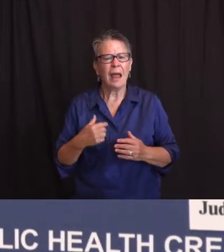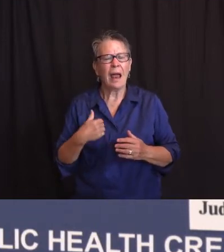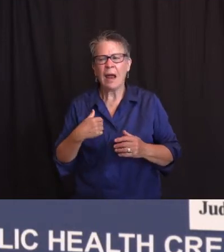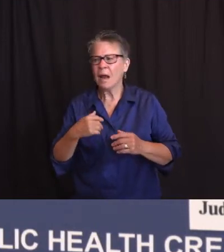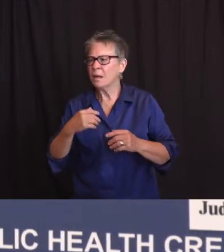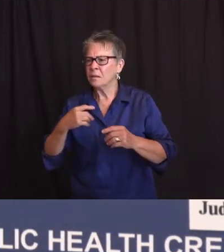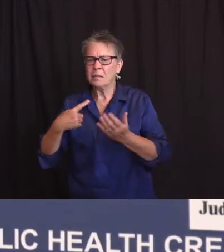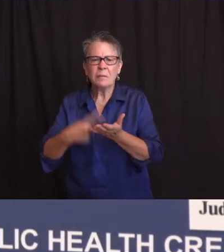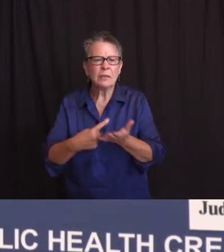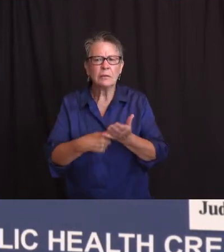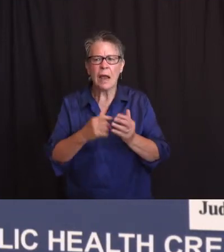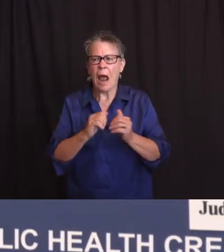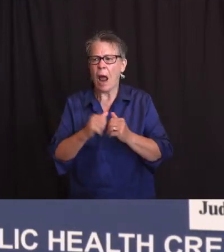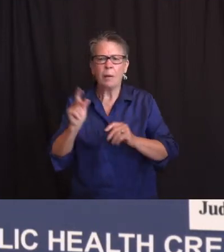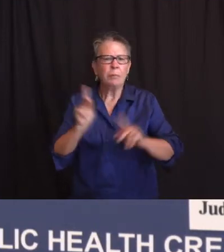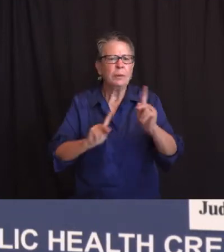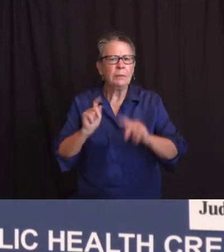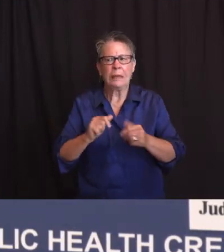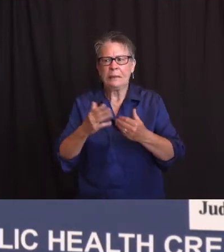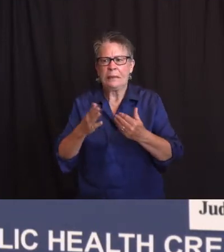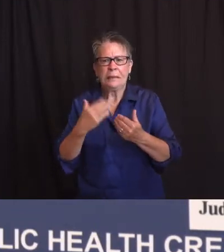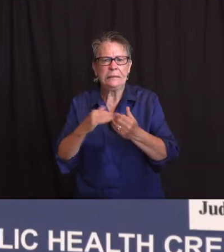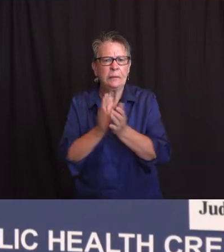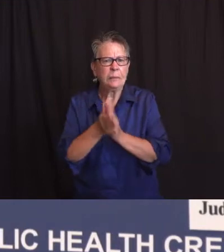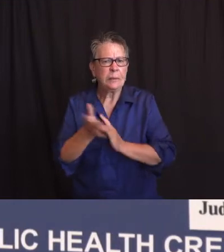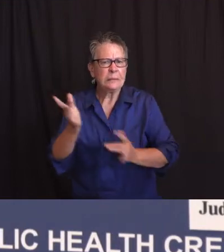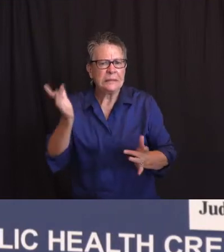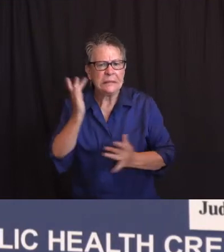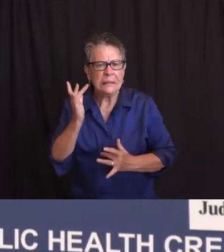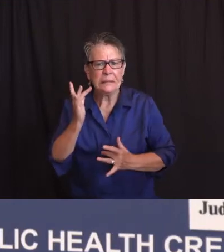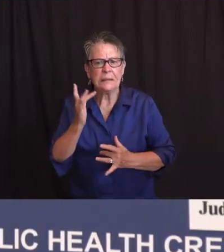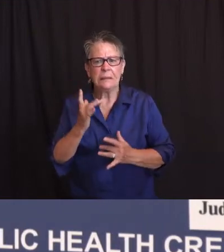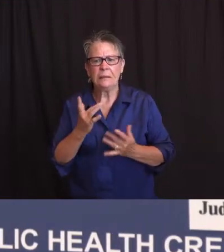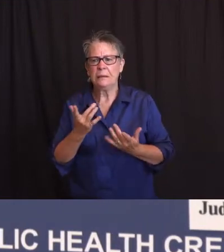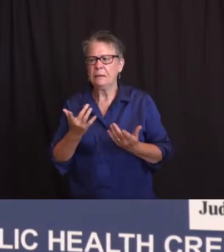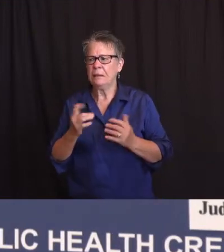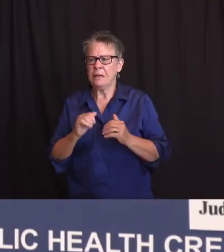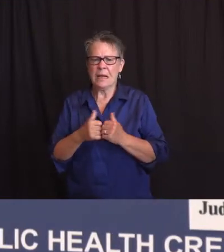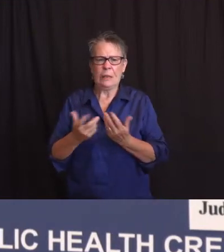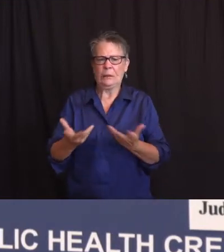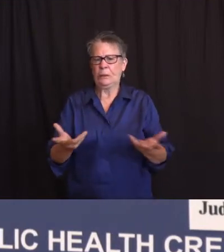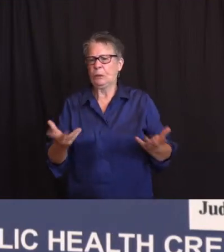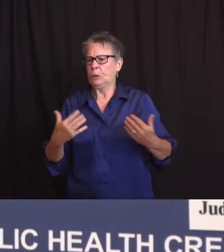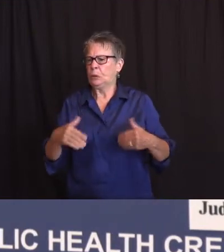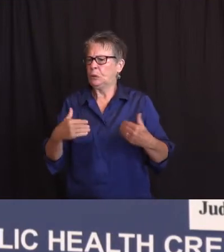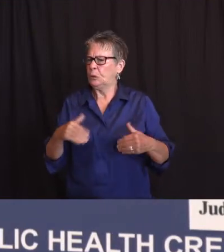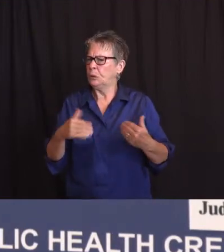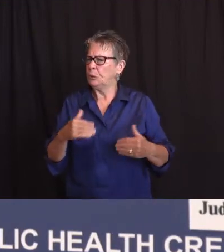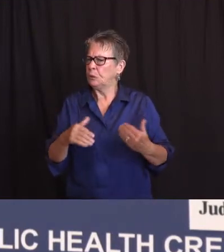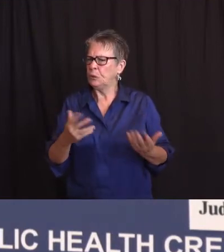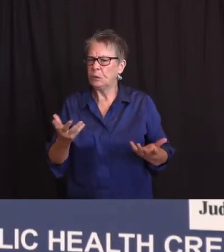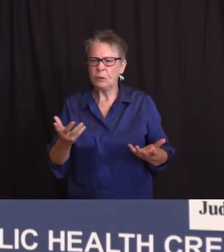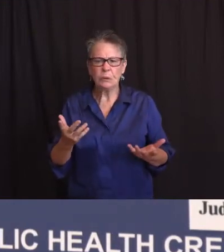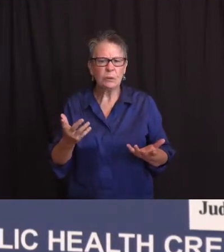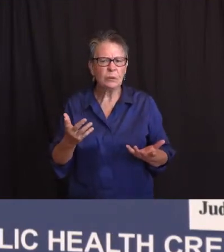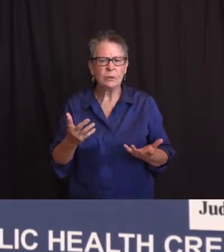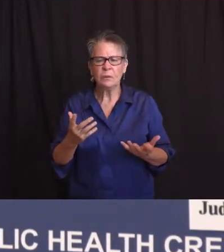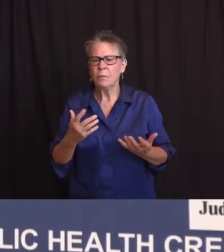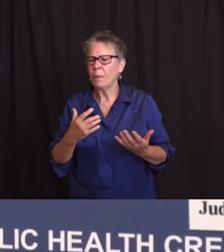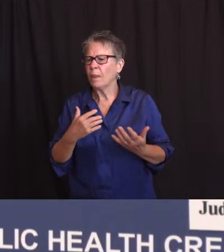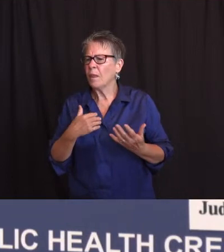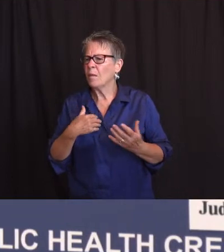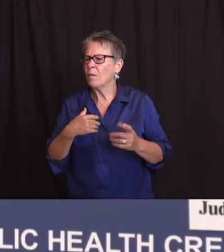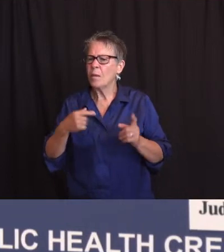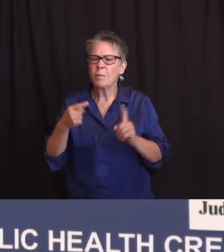how sick that they get, but the bottom line is still the same. We want to do everything we can by getting everybody who's eligible to get vaccinated